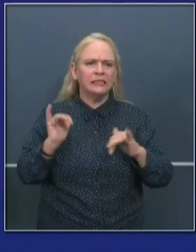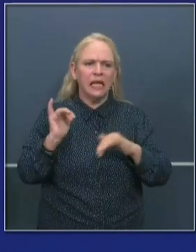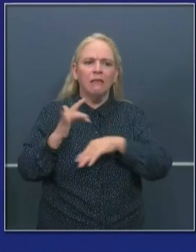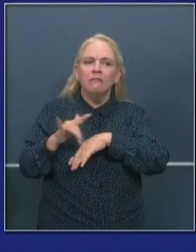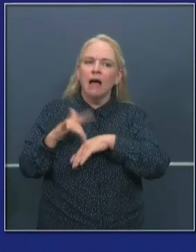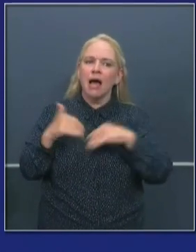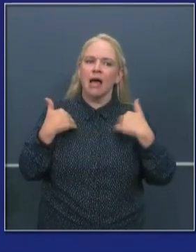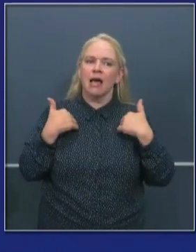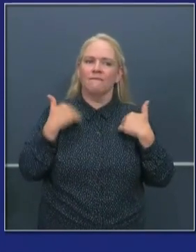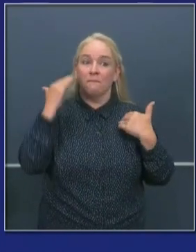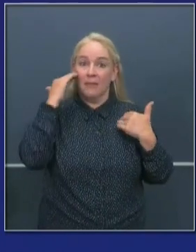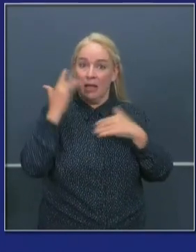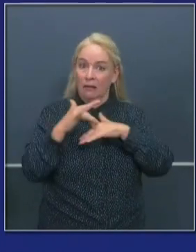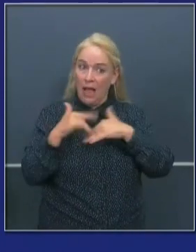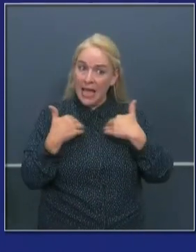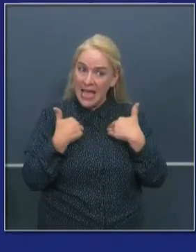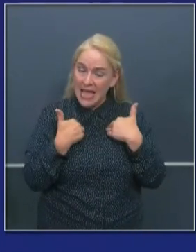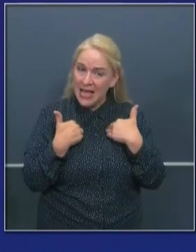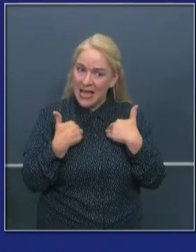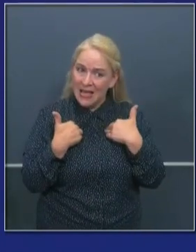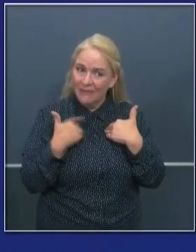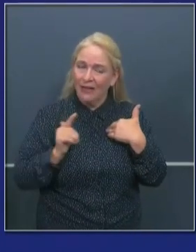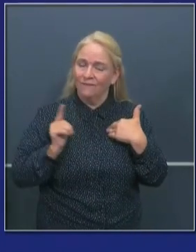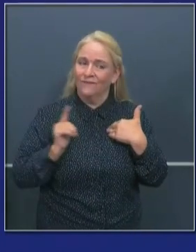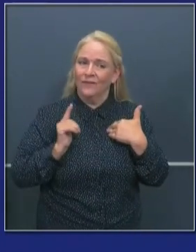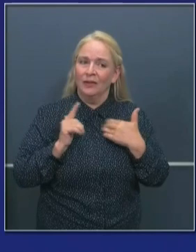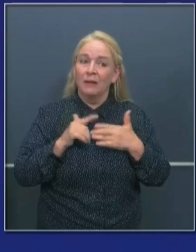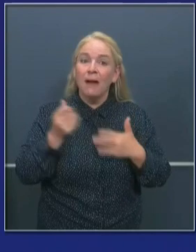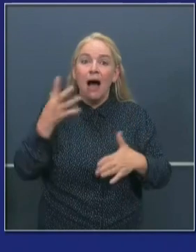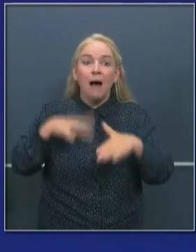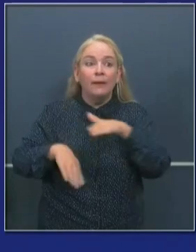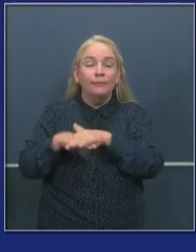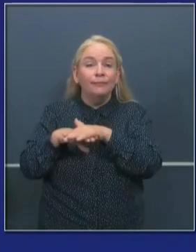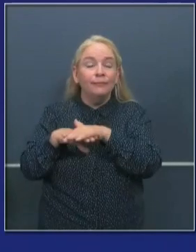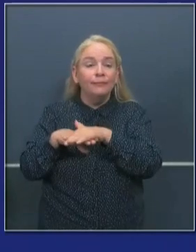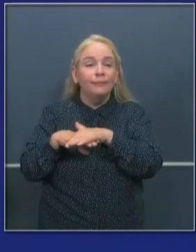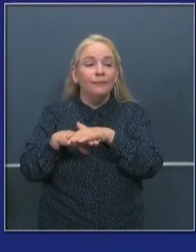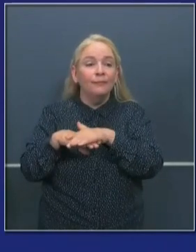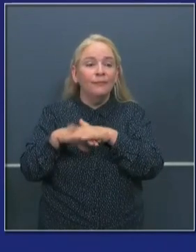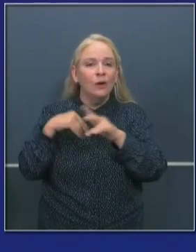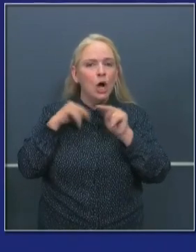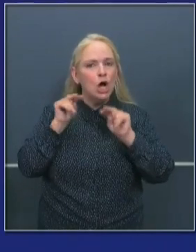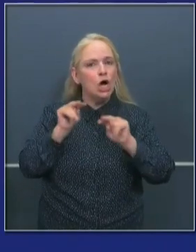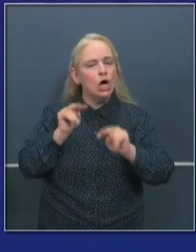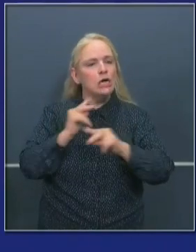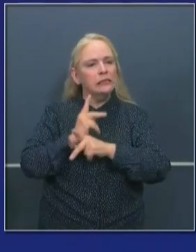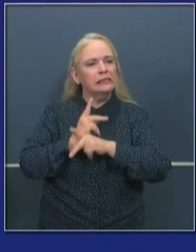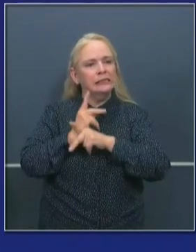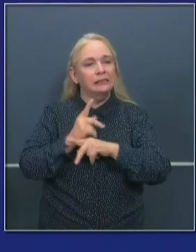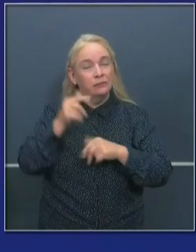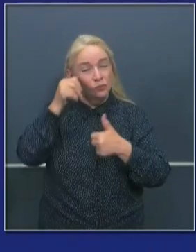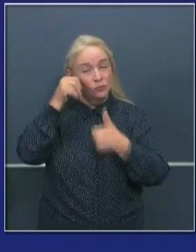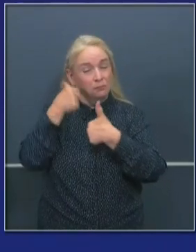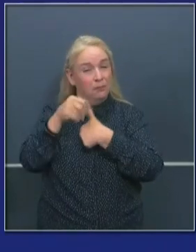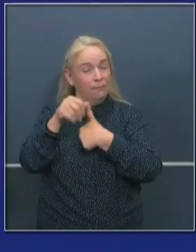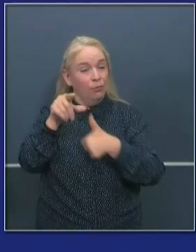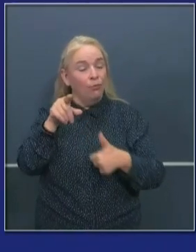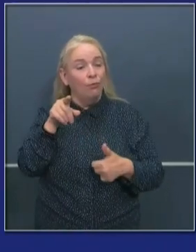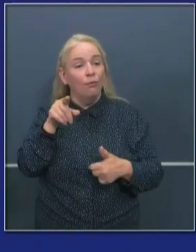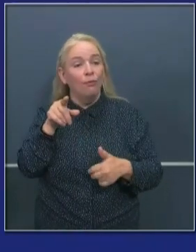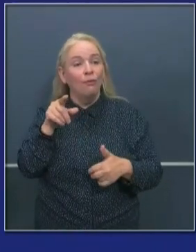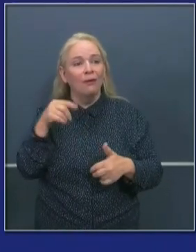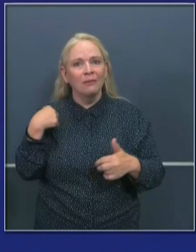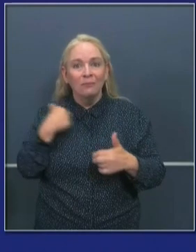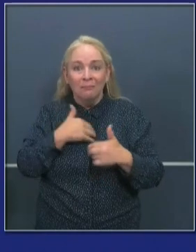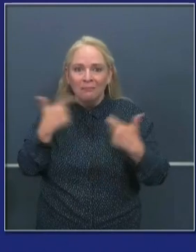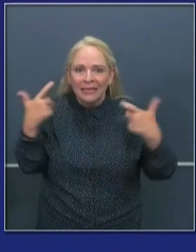ICU system. Again, this is capacity in the aggregate. And I'll remind everybody, none of us live in the aggregate. We live in communities large and